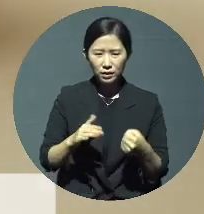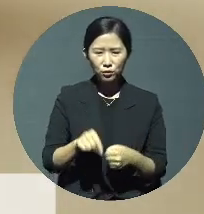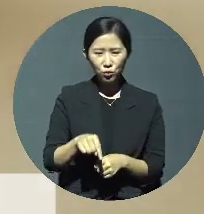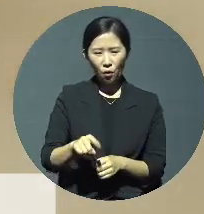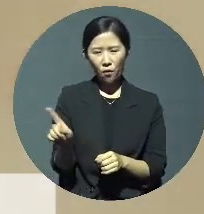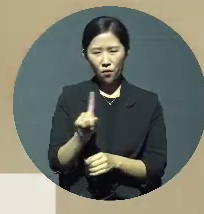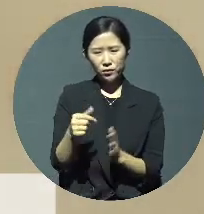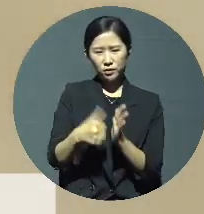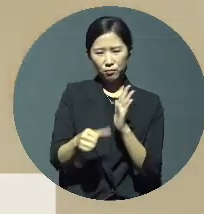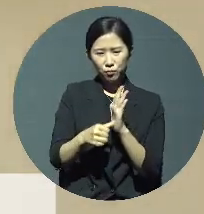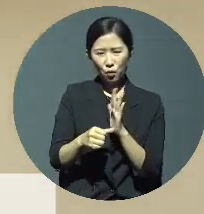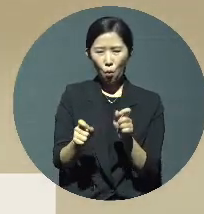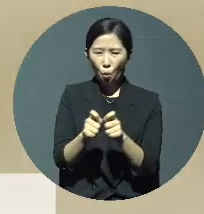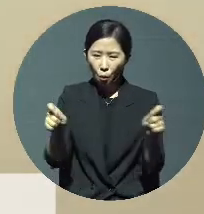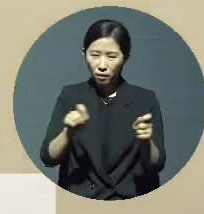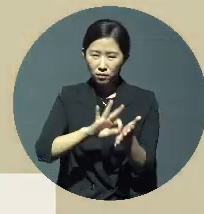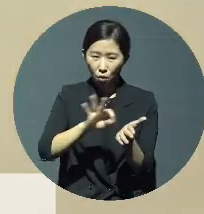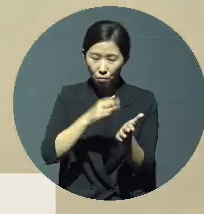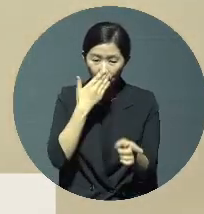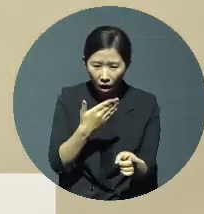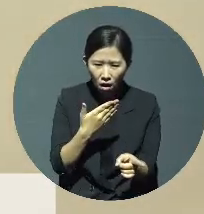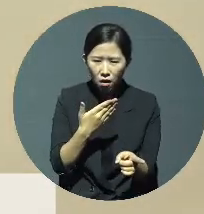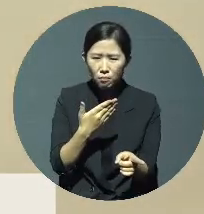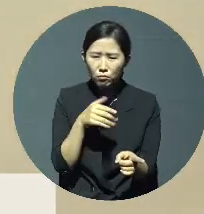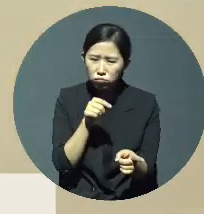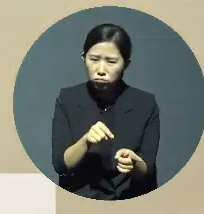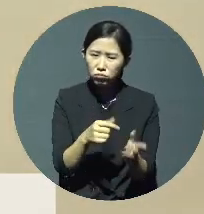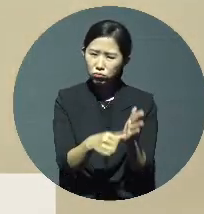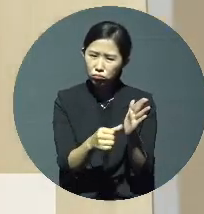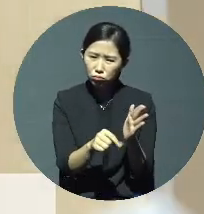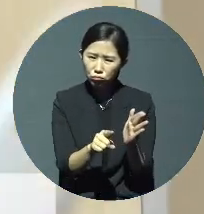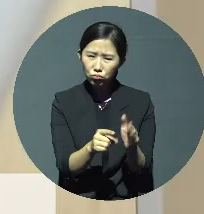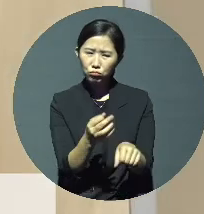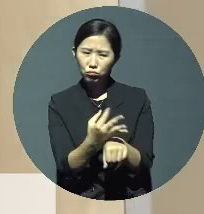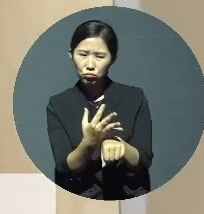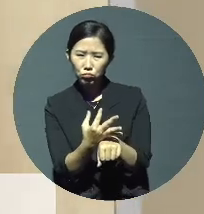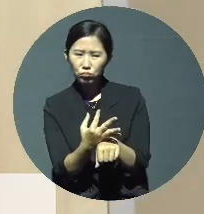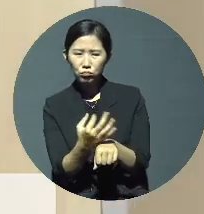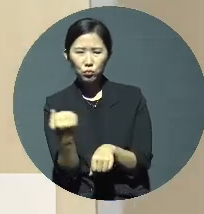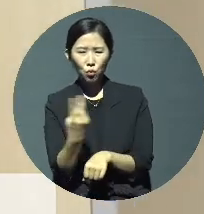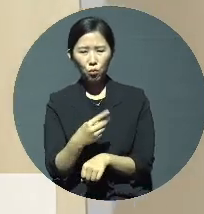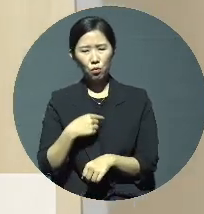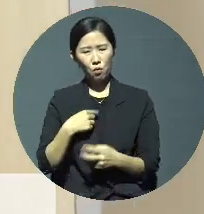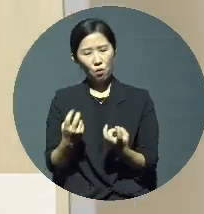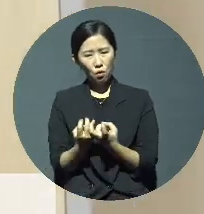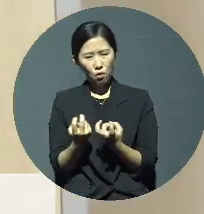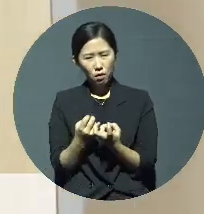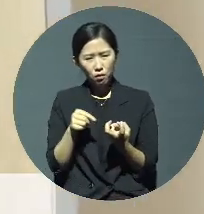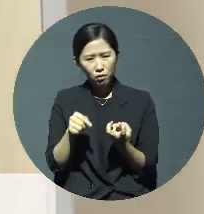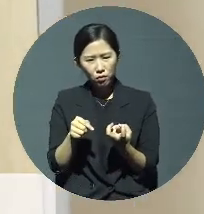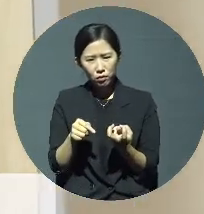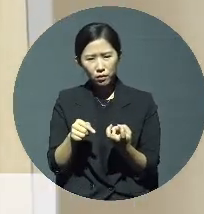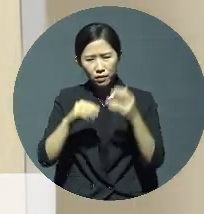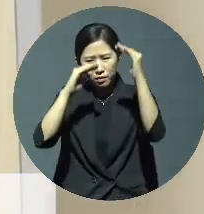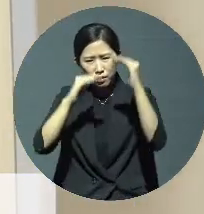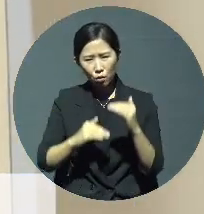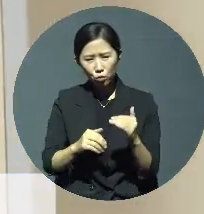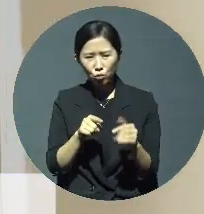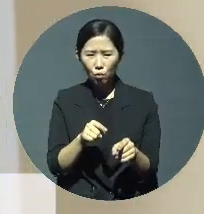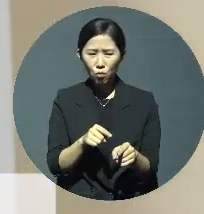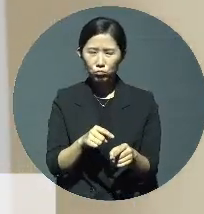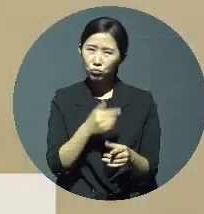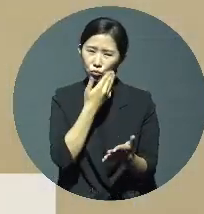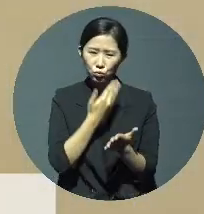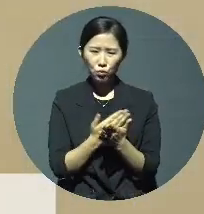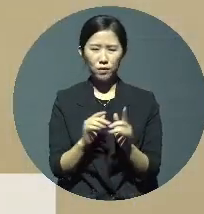with you for a really long time, it sort of doesn't matter what you make it from and how you make it, and even to an extent whether it's recycled. And that might